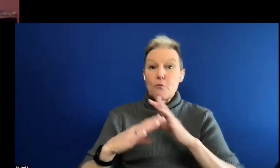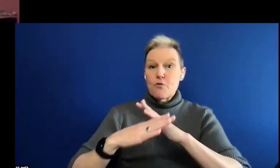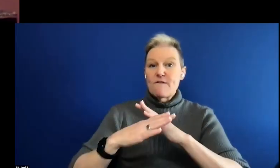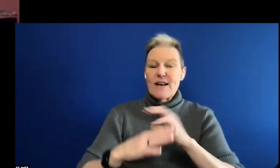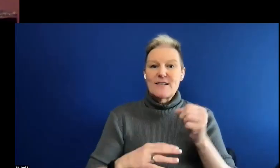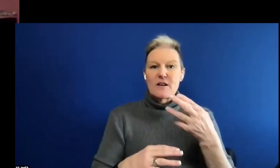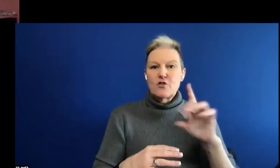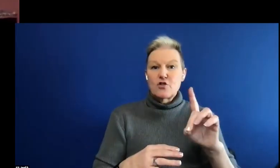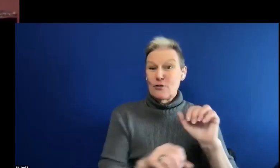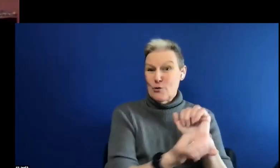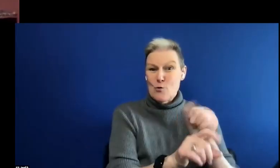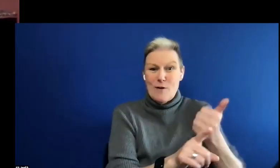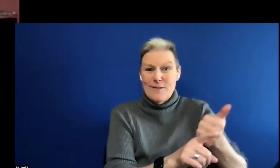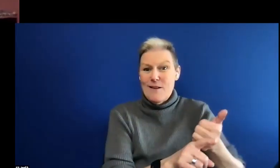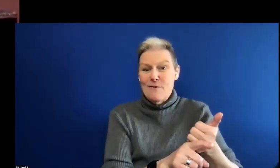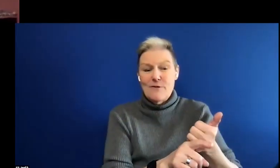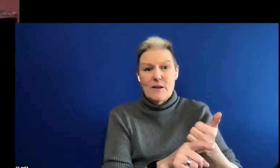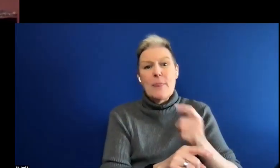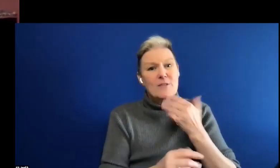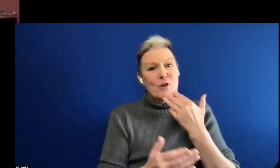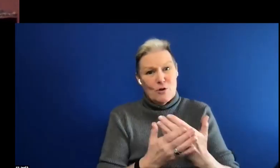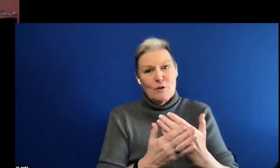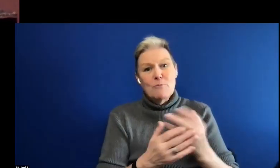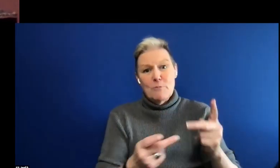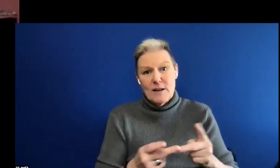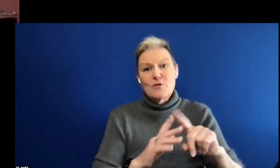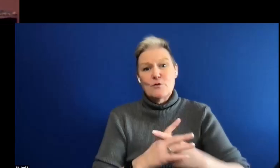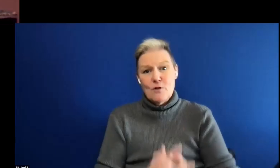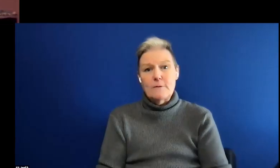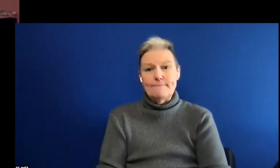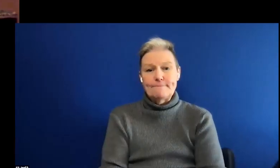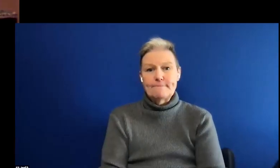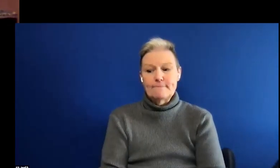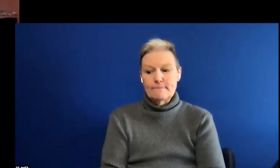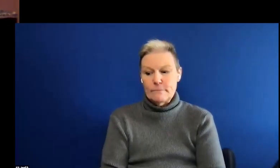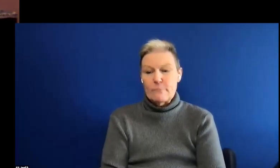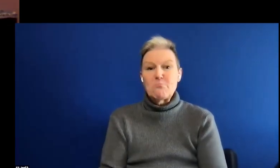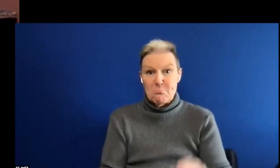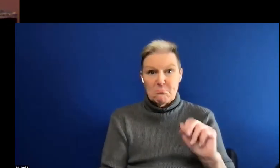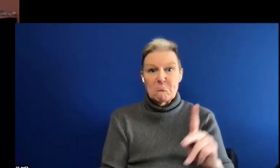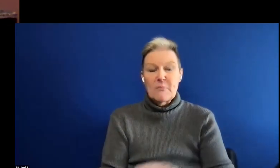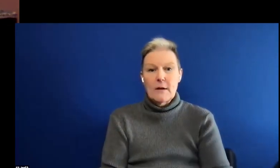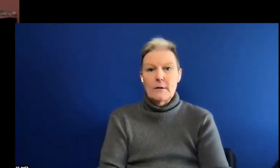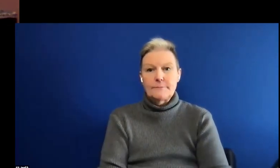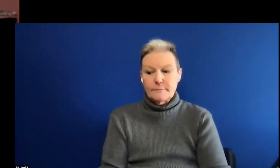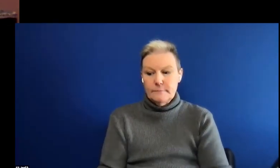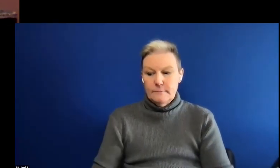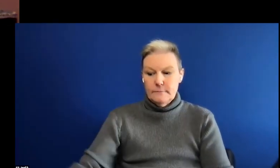sheltered work in the first place would be a really great place to start. Okay, thank you.